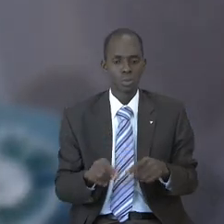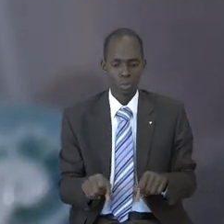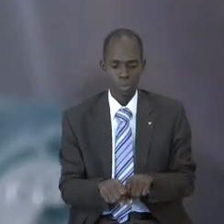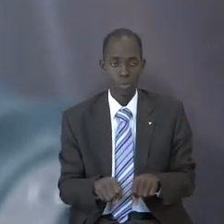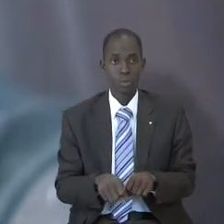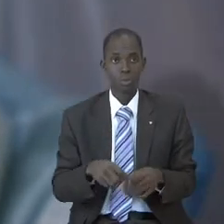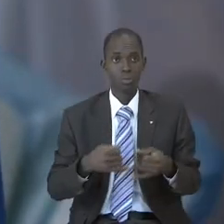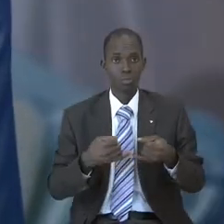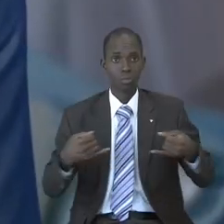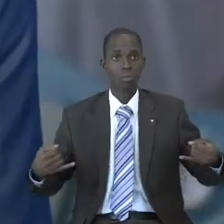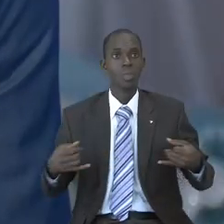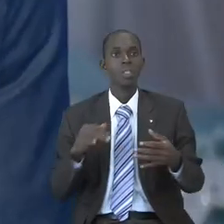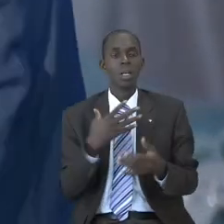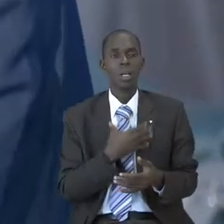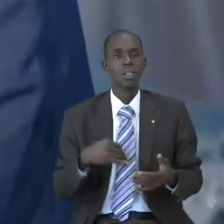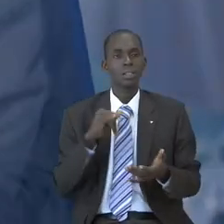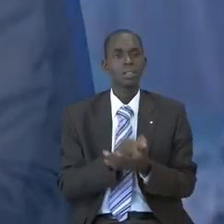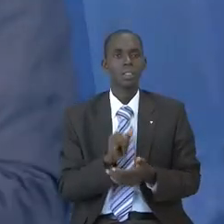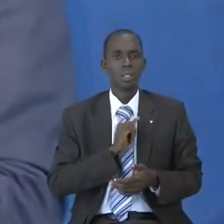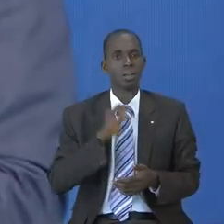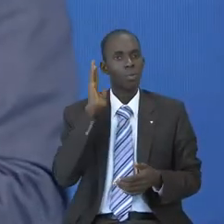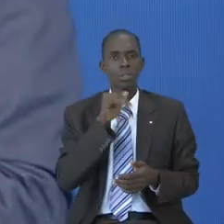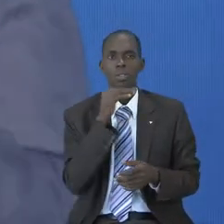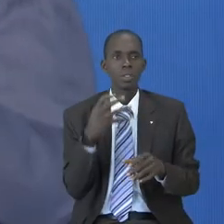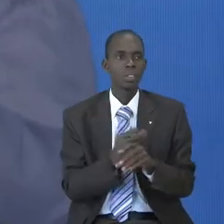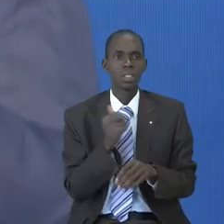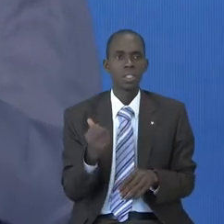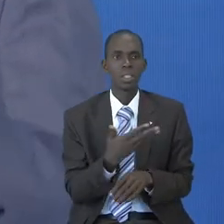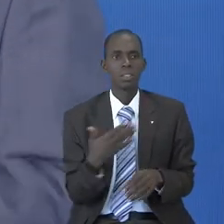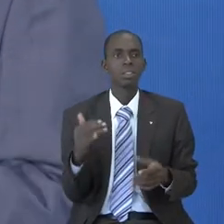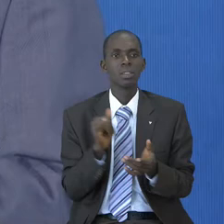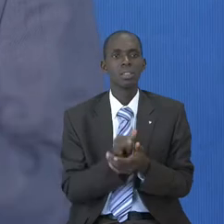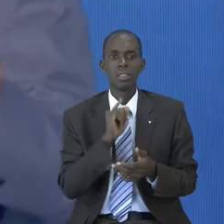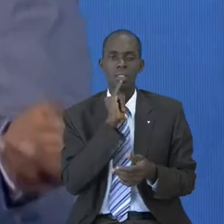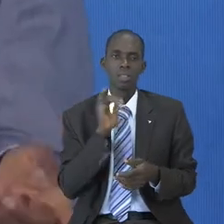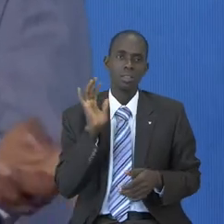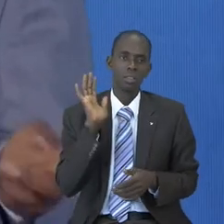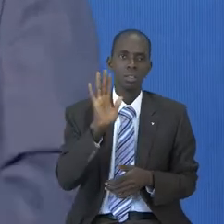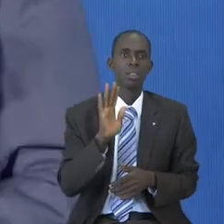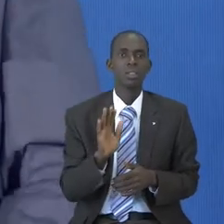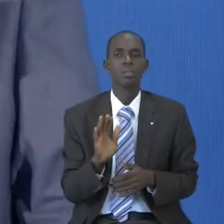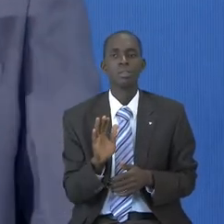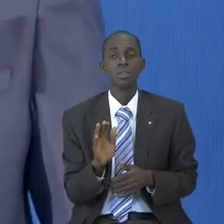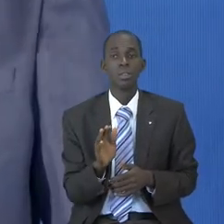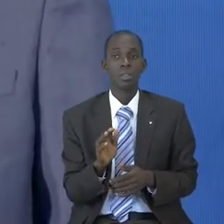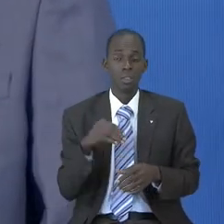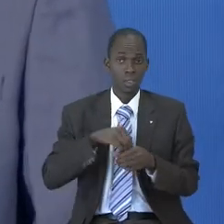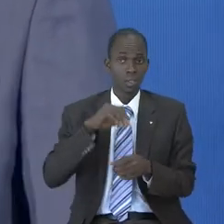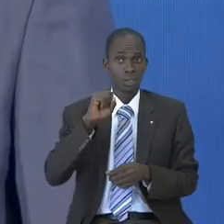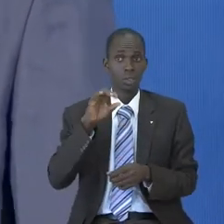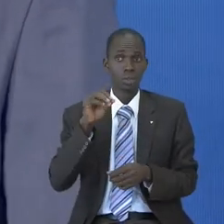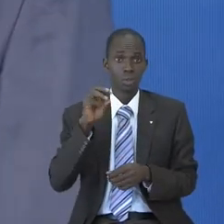that and that I will not take anything that is thine, King of Sodom, now, lest